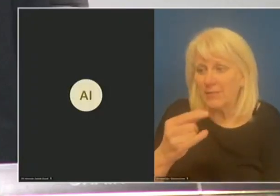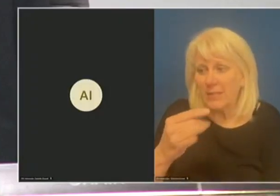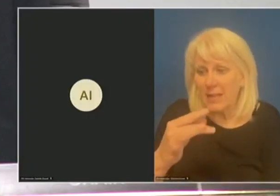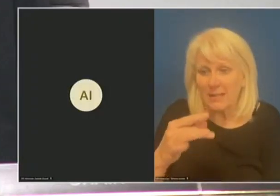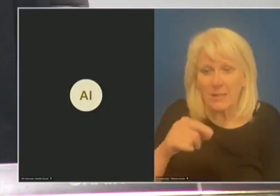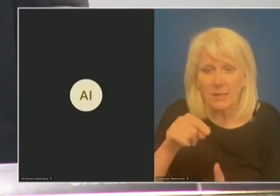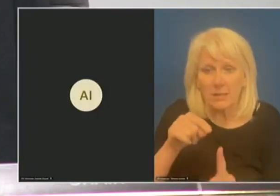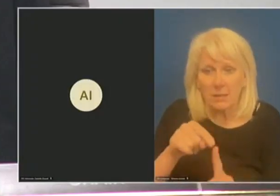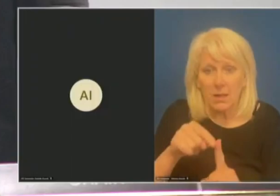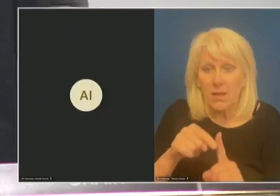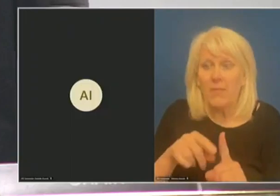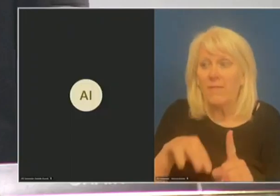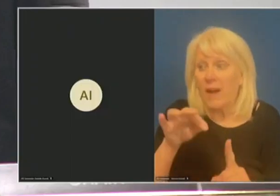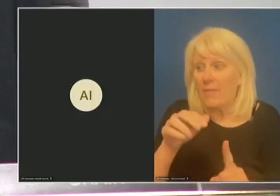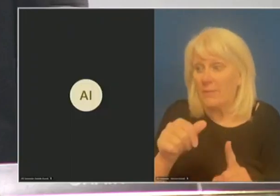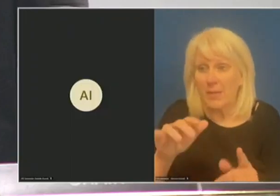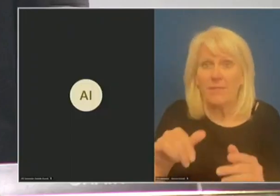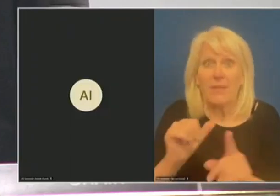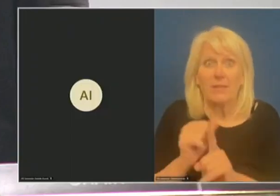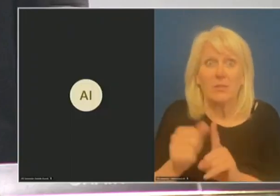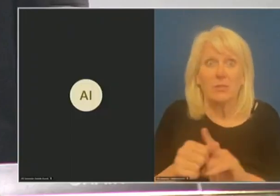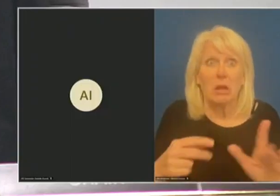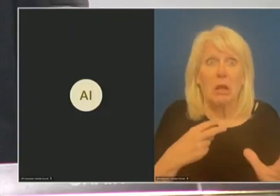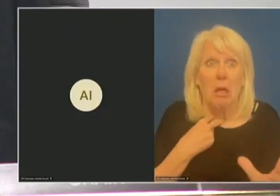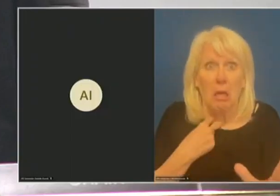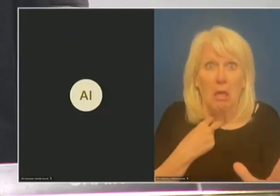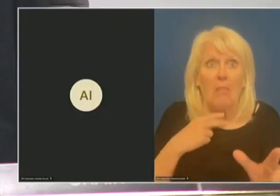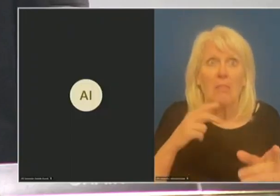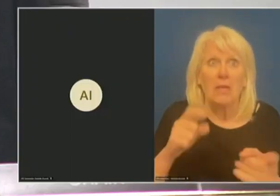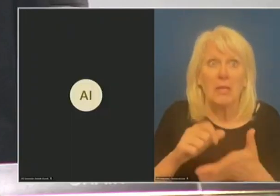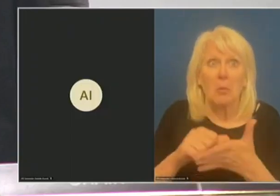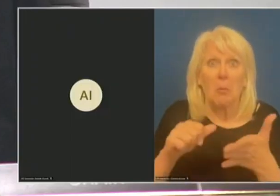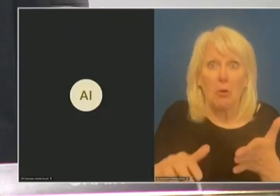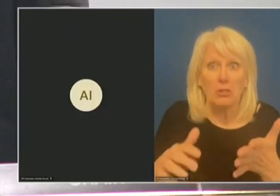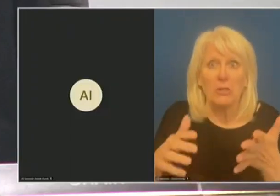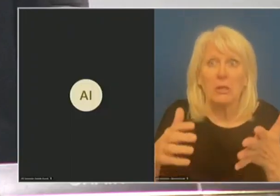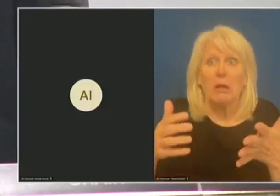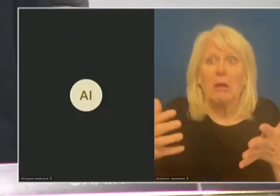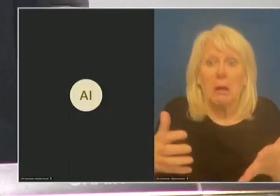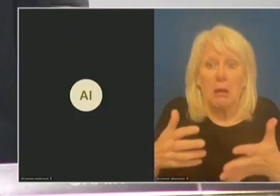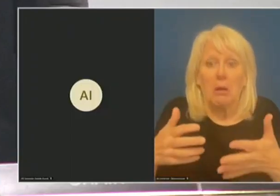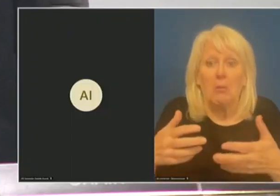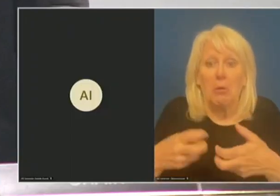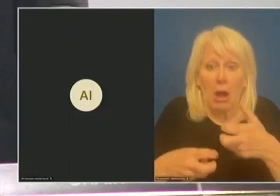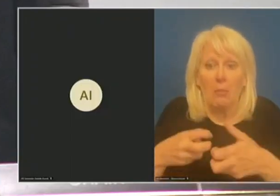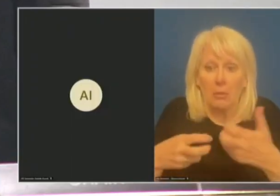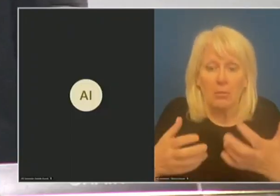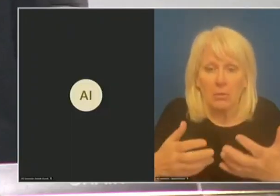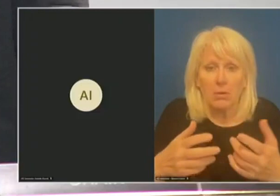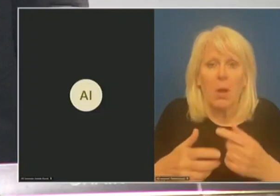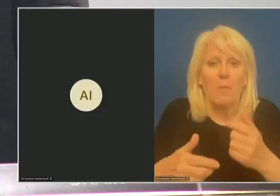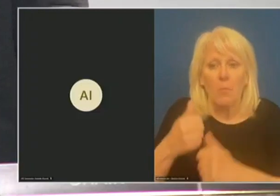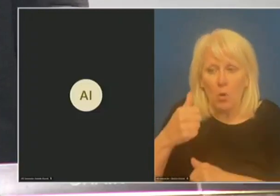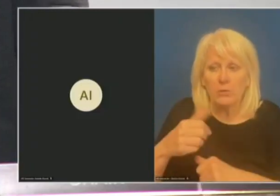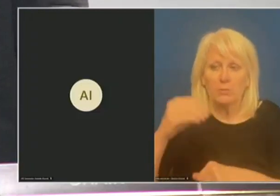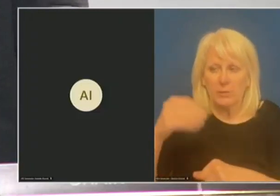who find themselves in a situation where they need to get an abortion, the vast majority consult their